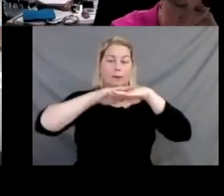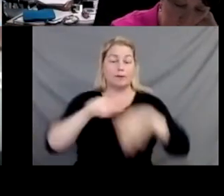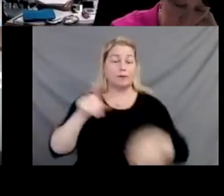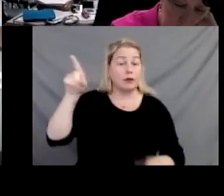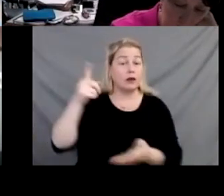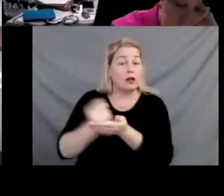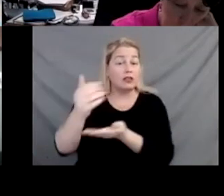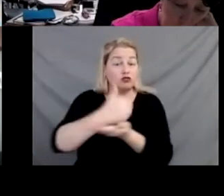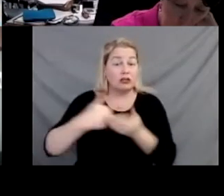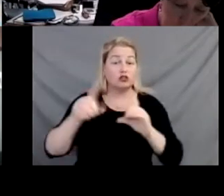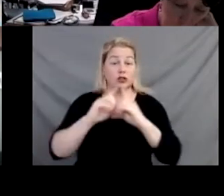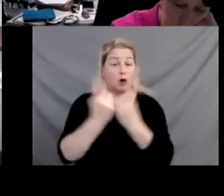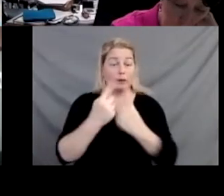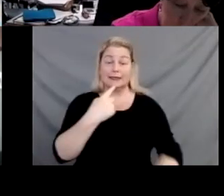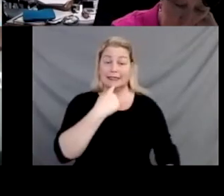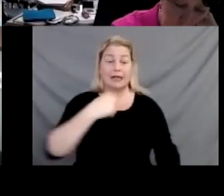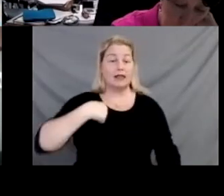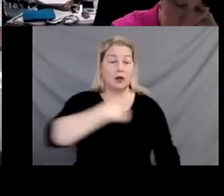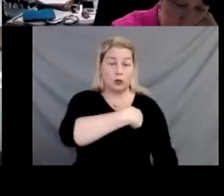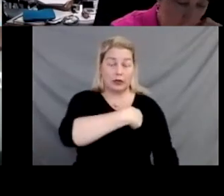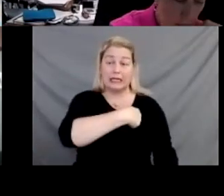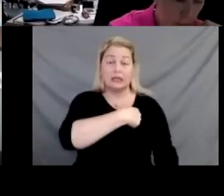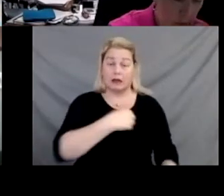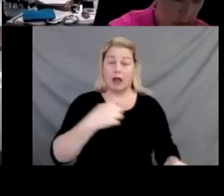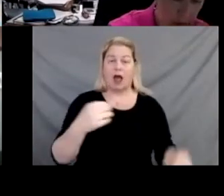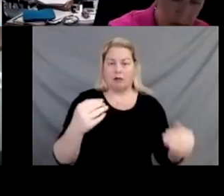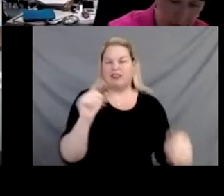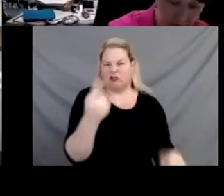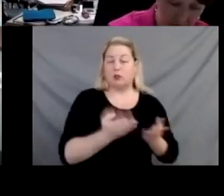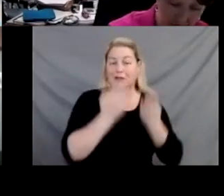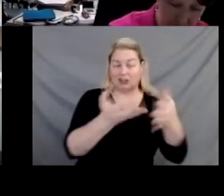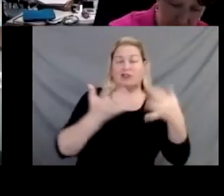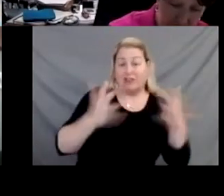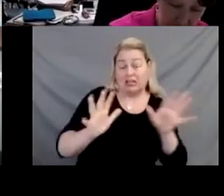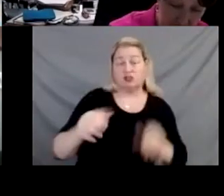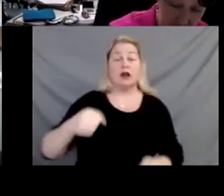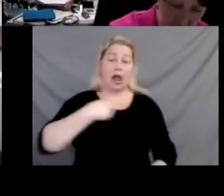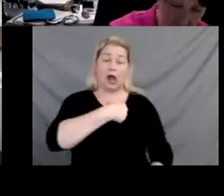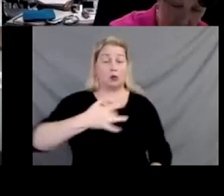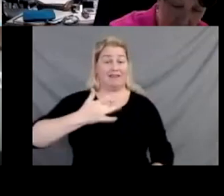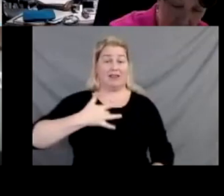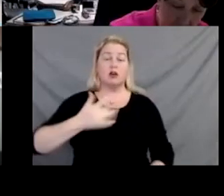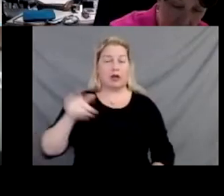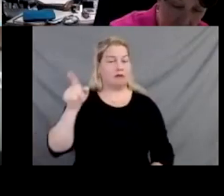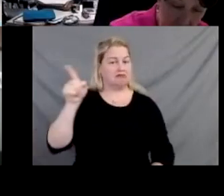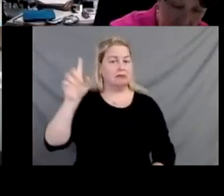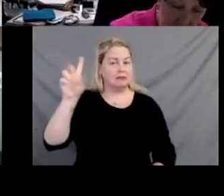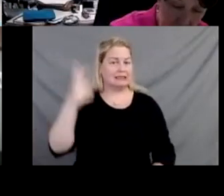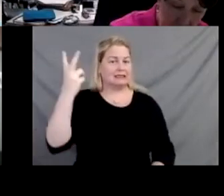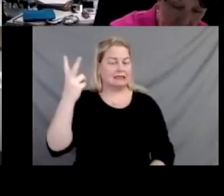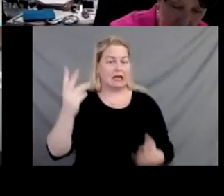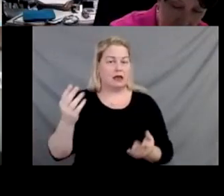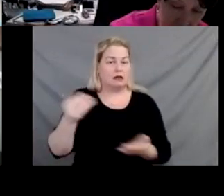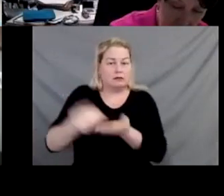subsequent material that we received after our first recommendation that this is an appropriate use of these funds. And so we wanted to